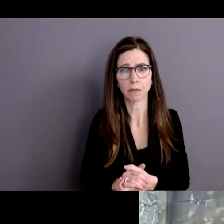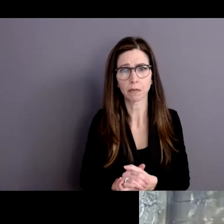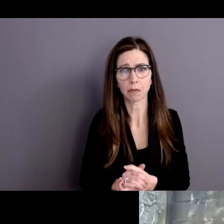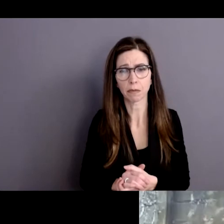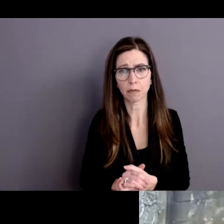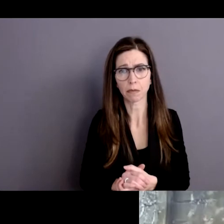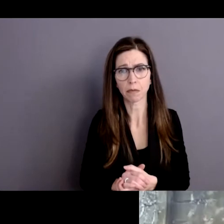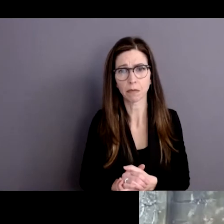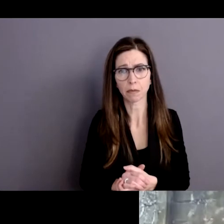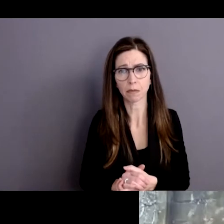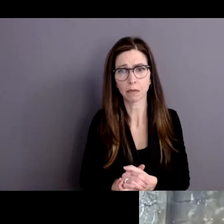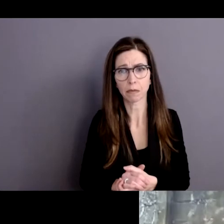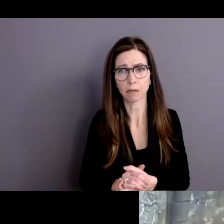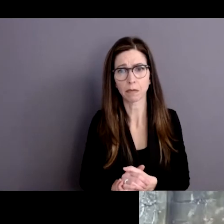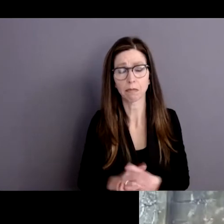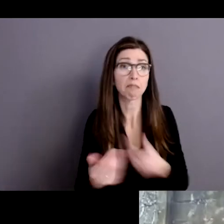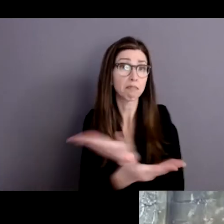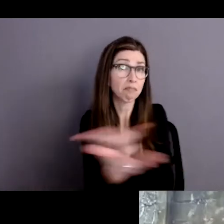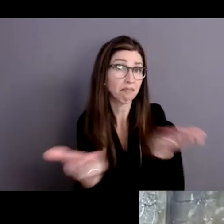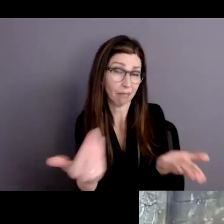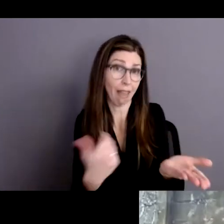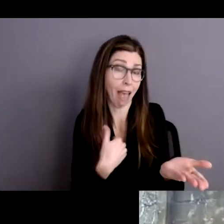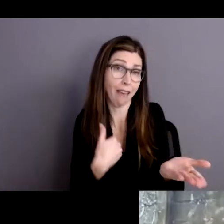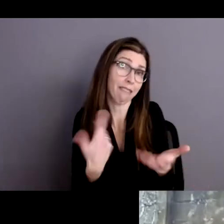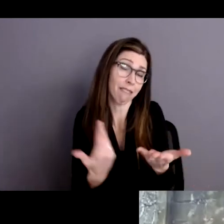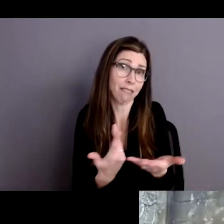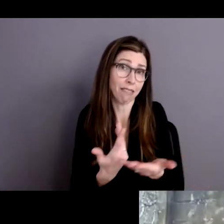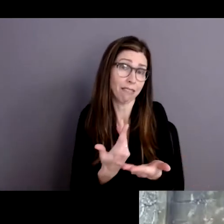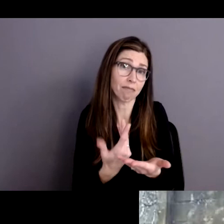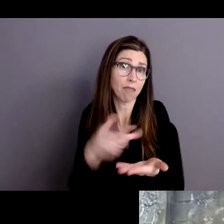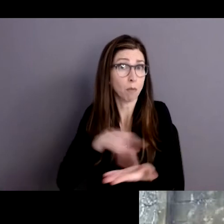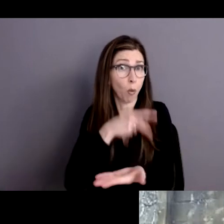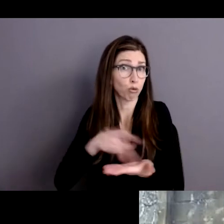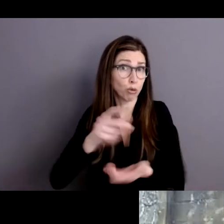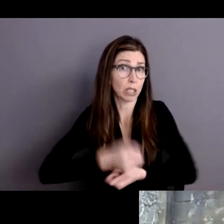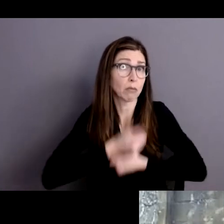Guess I have some poetry that I thought I might share.